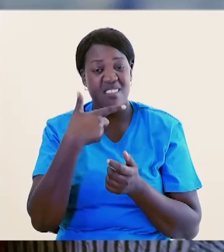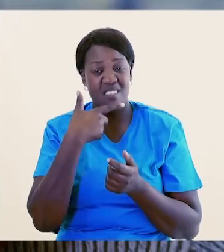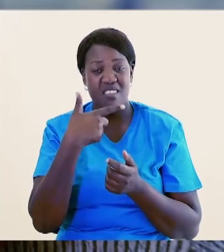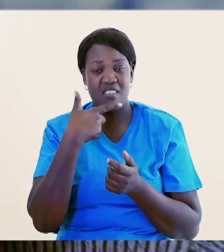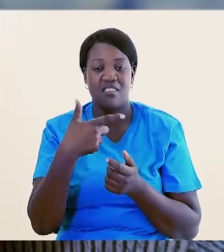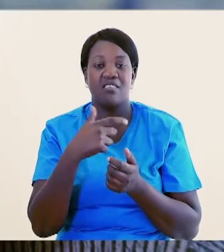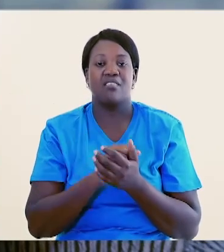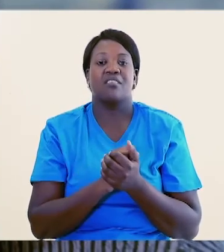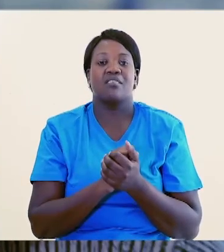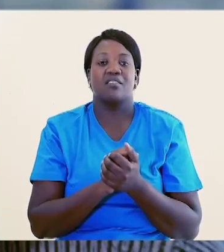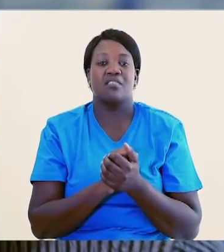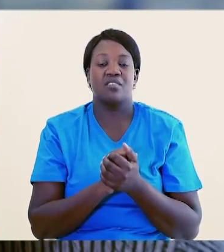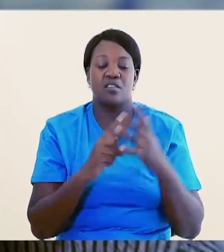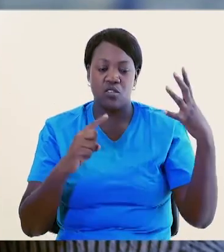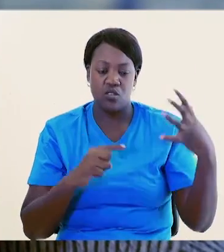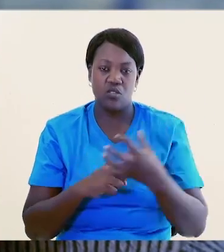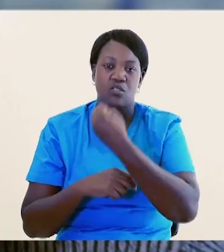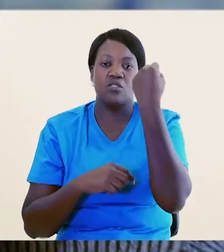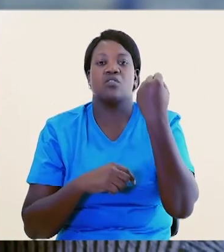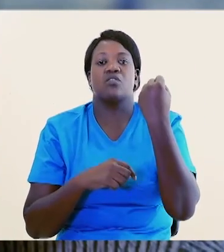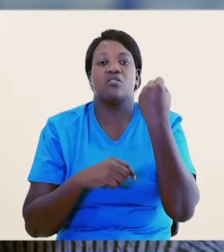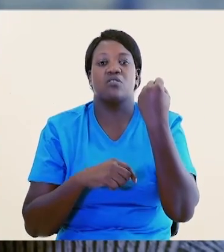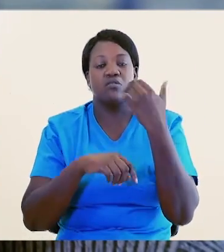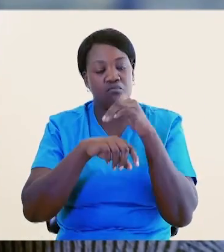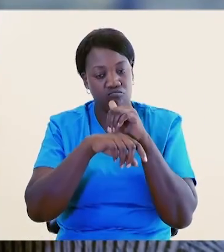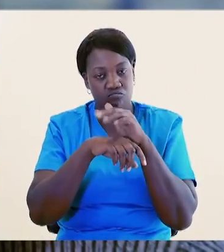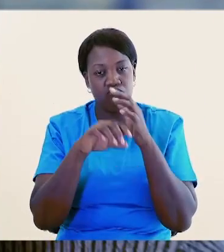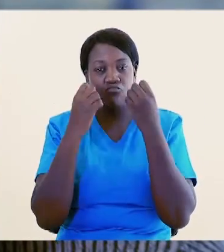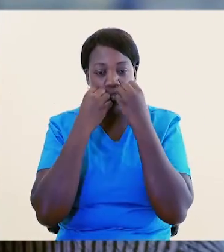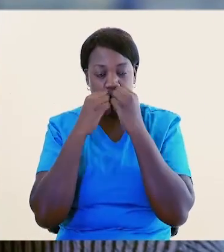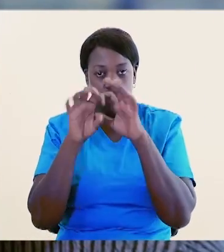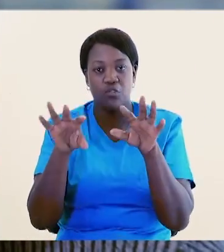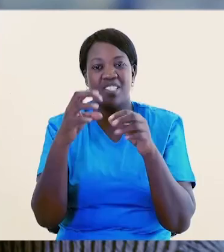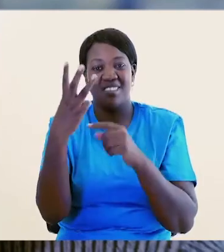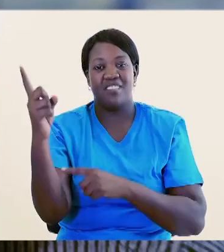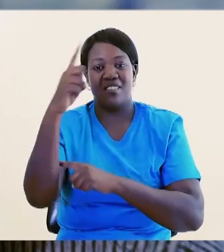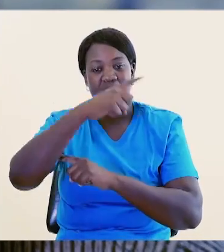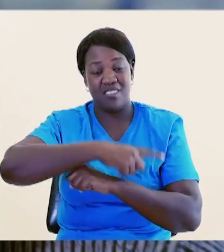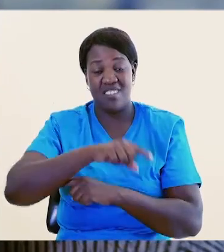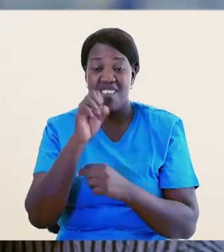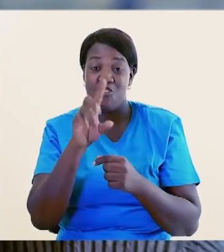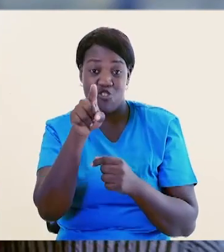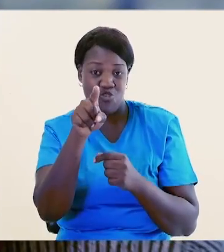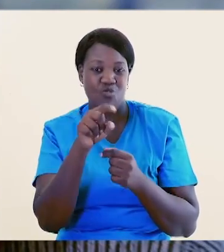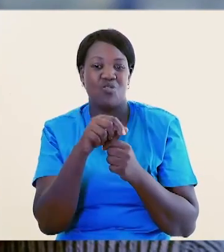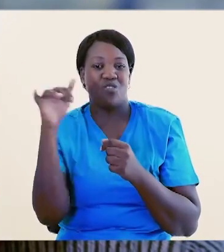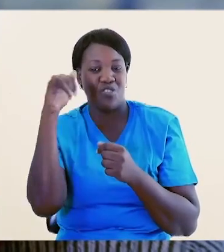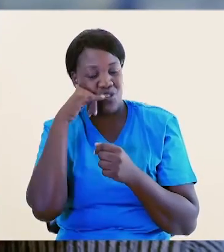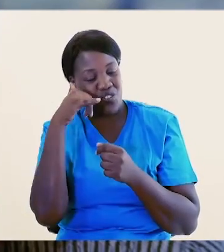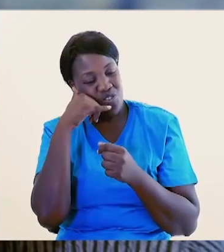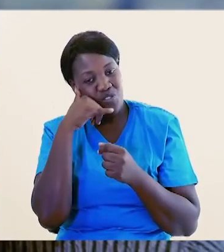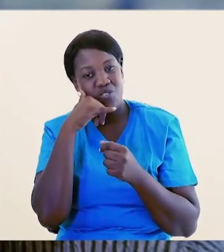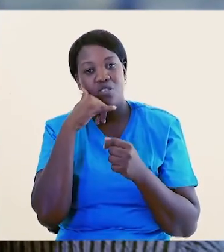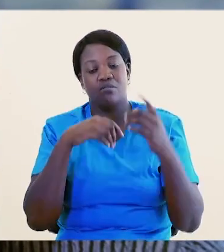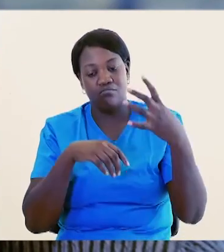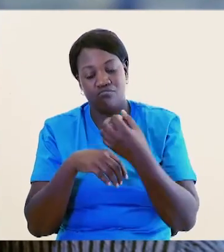part. The winner of this SMS competition will be announced within 3 days. And if it's you, we will soon contact you to come